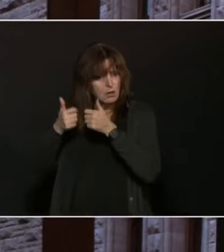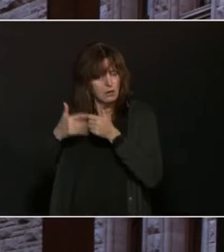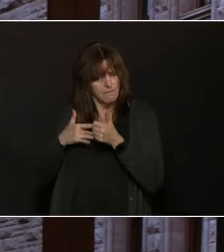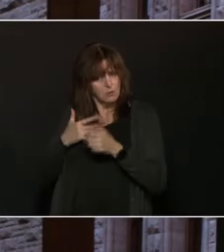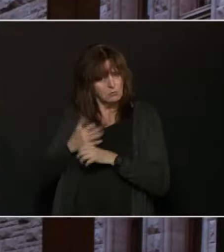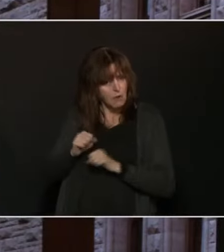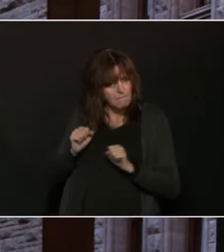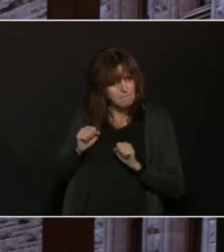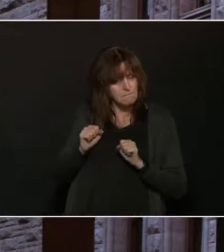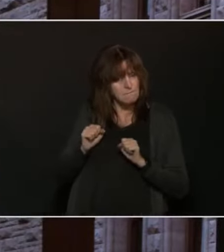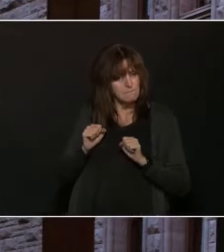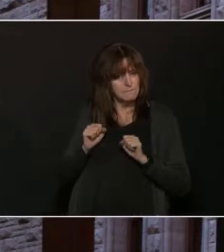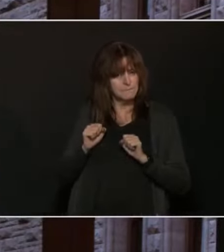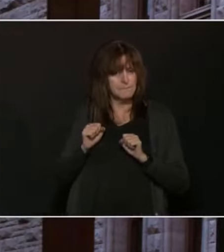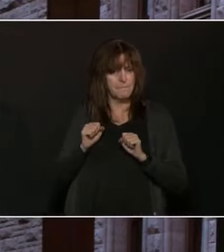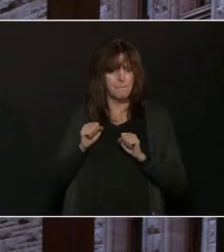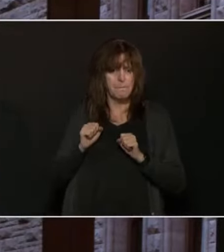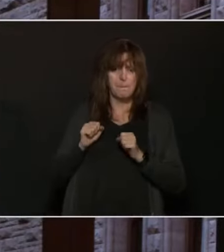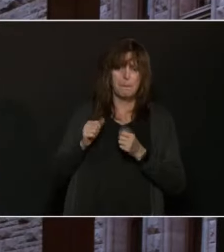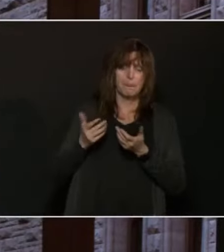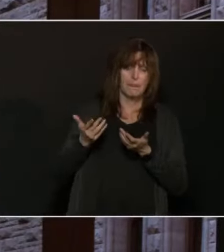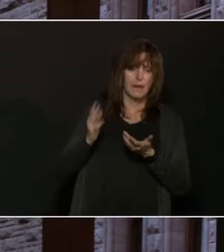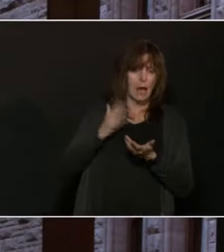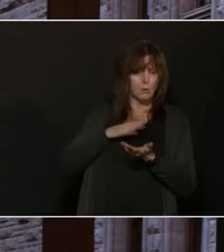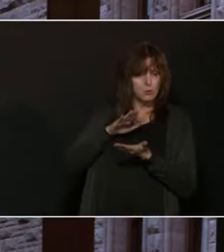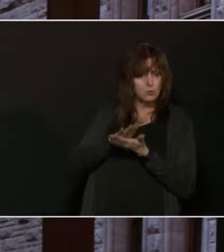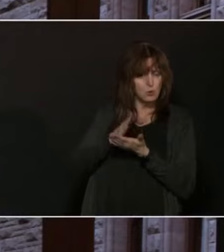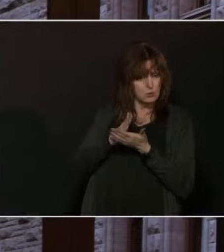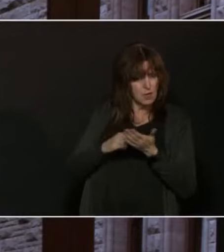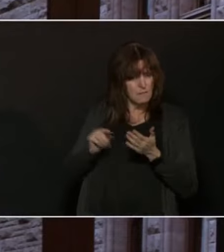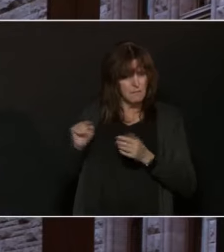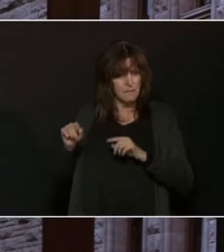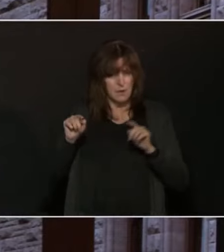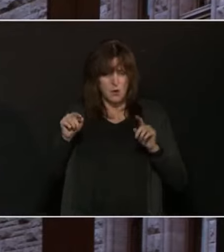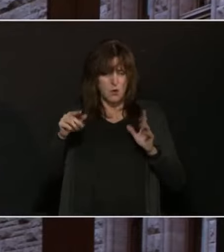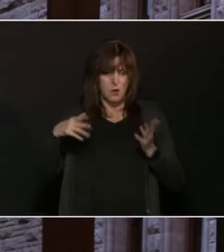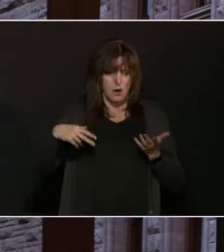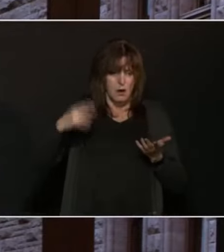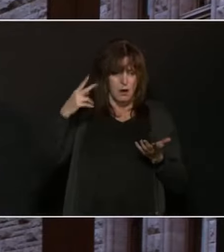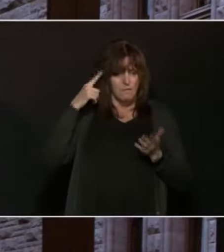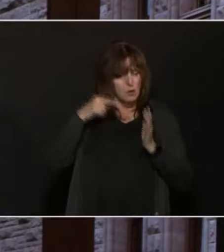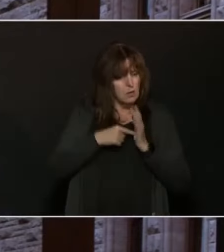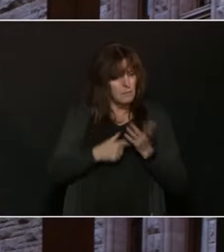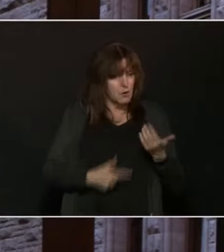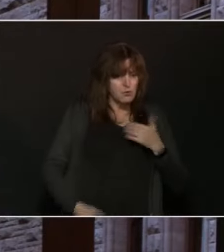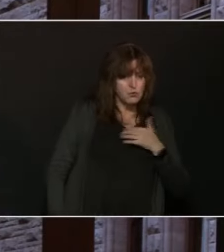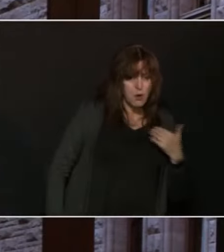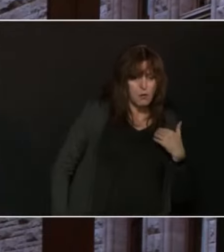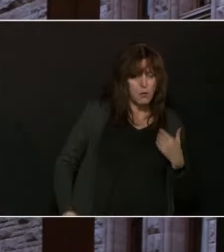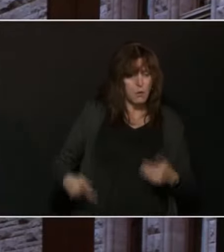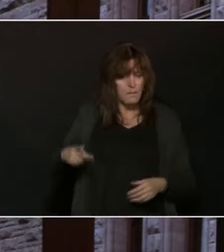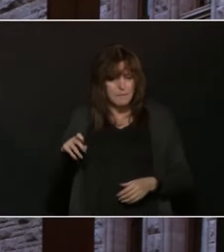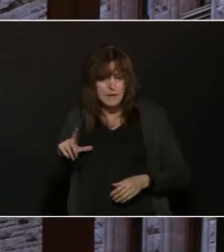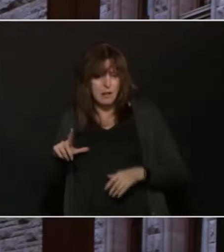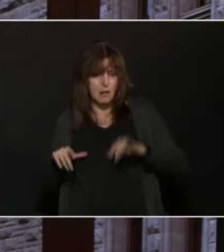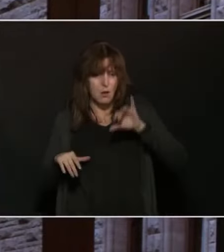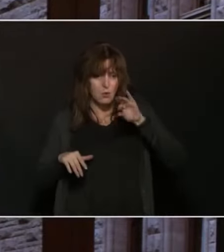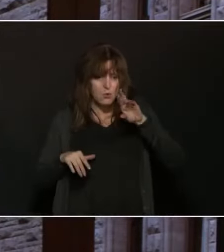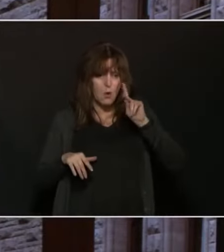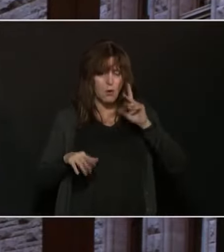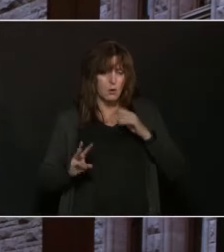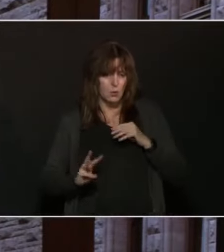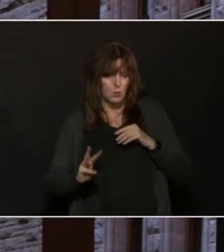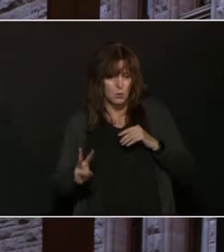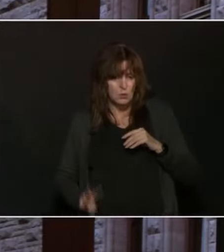schools, areas of highest transmission, such as like Toronto, Peel, York, and Windsor. We're trying to set that up during this time period that we